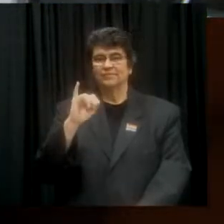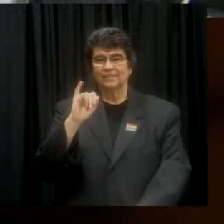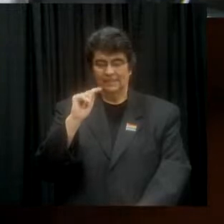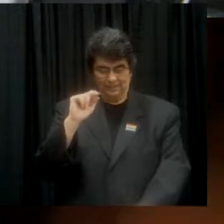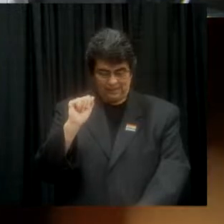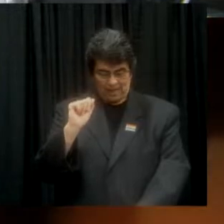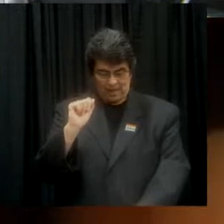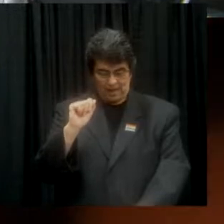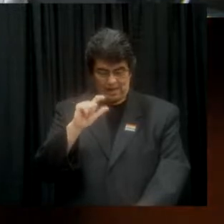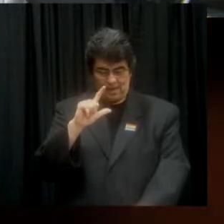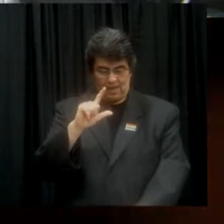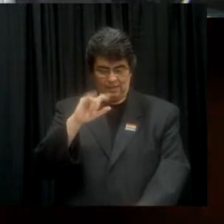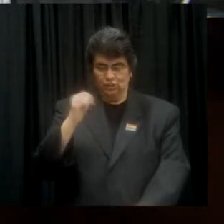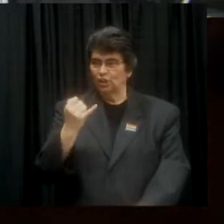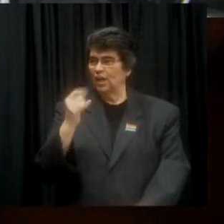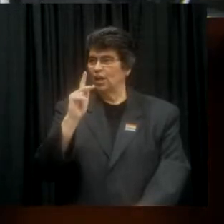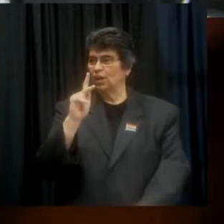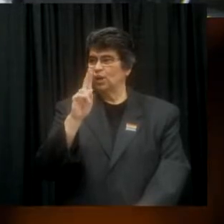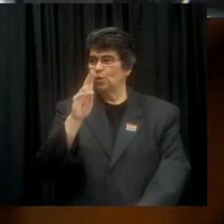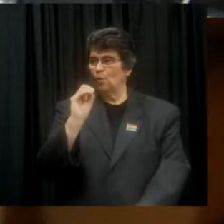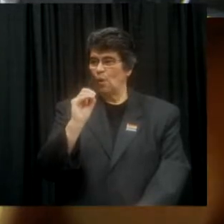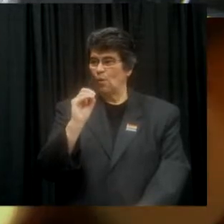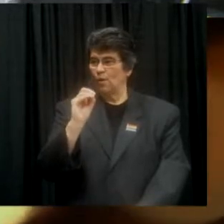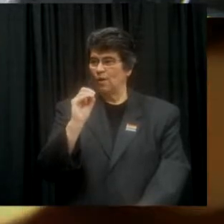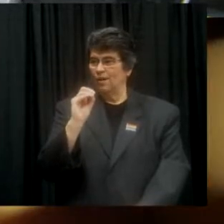Anita L. J. Kuo.